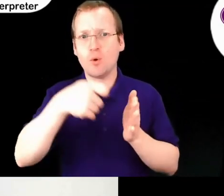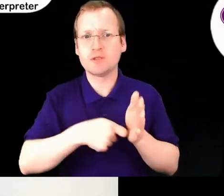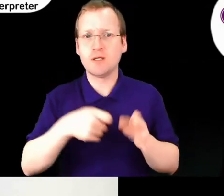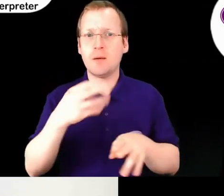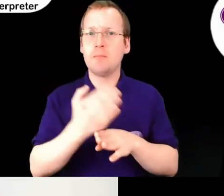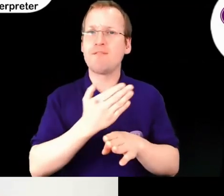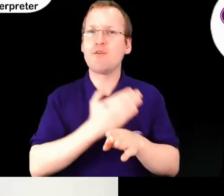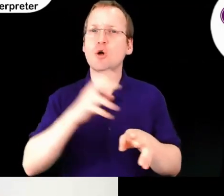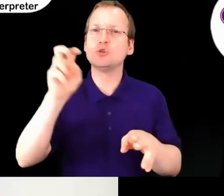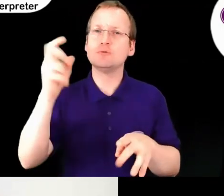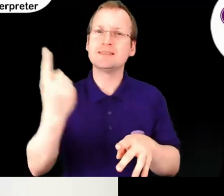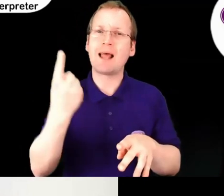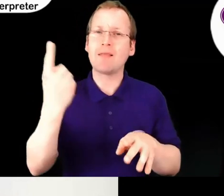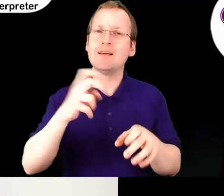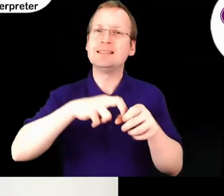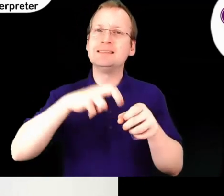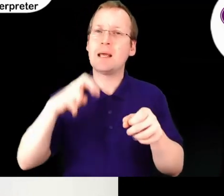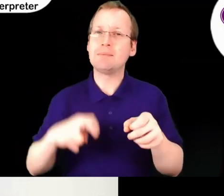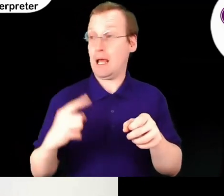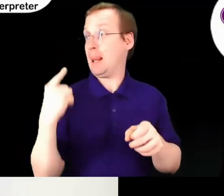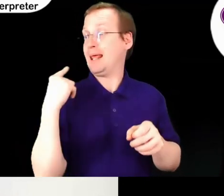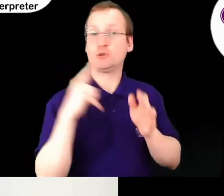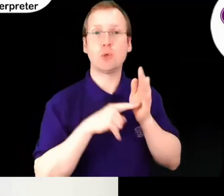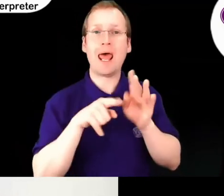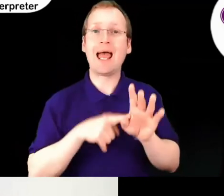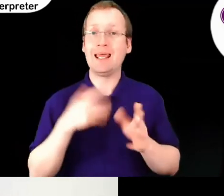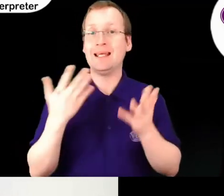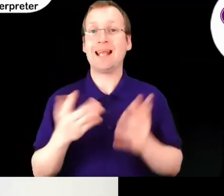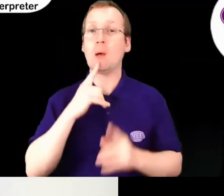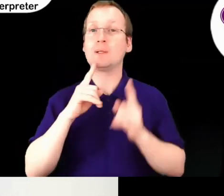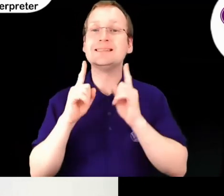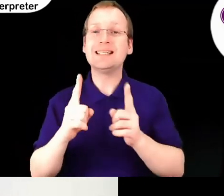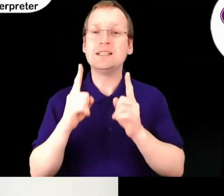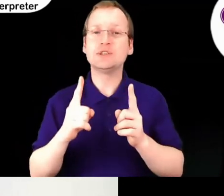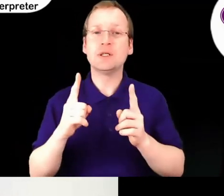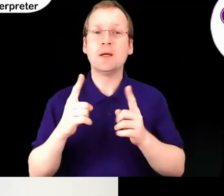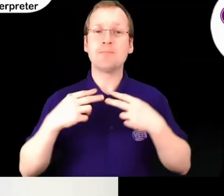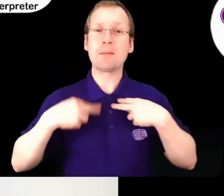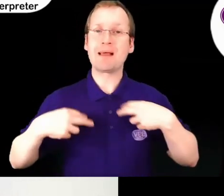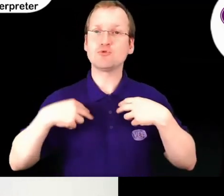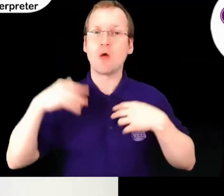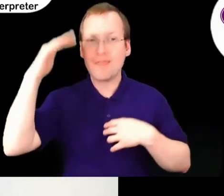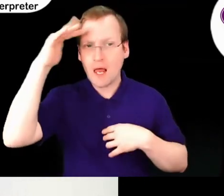down last July. Barbara now teaches pastoral theology at